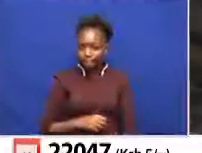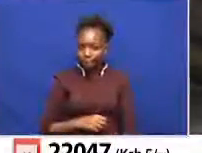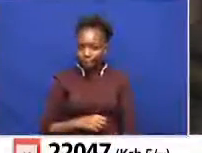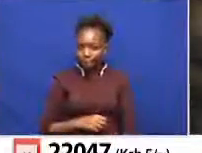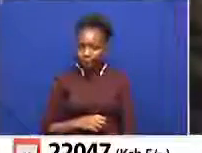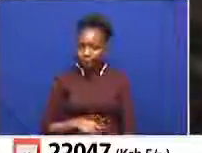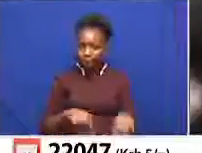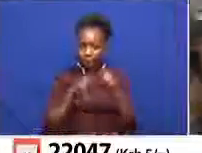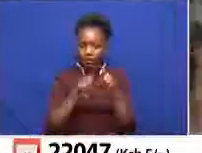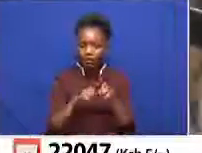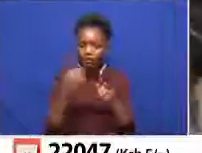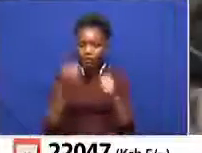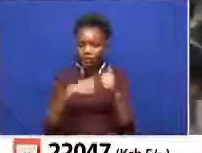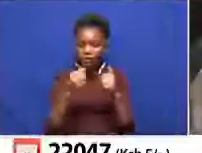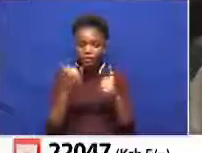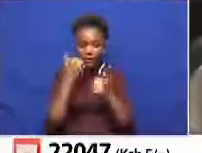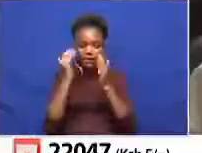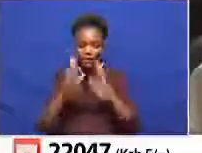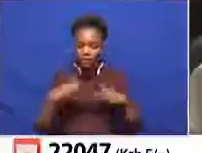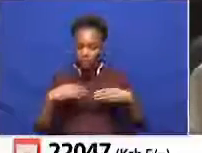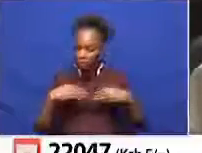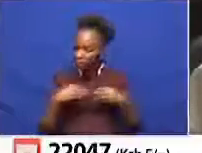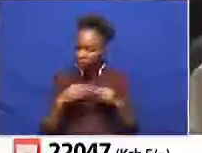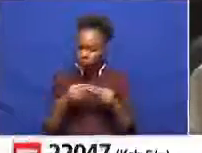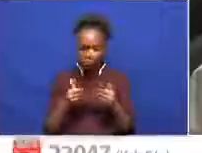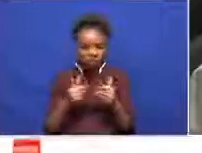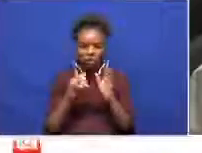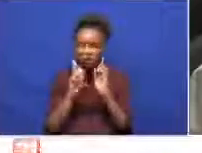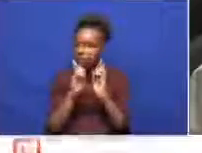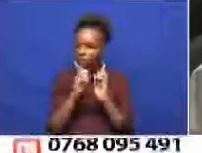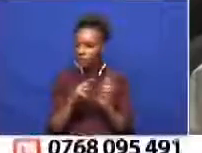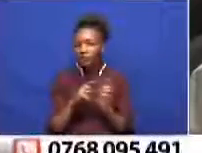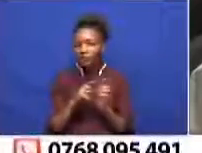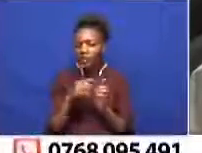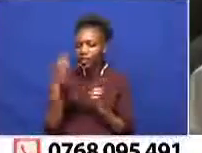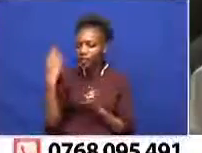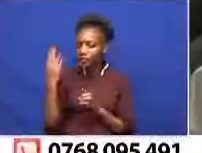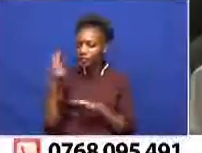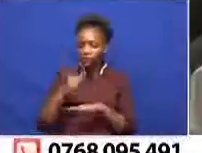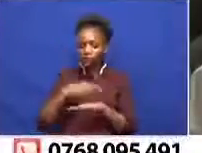of 160 patients have recovered in the last 24 hours,